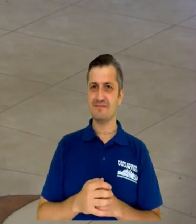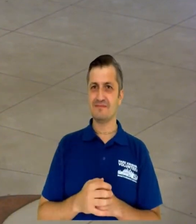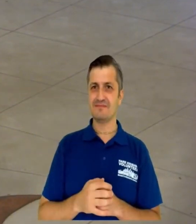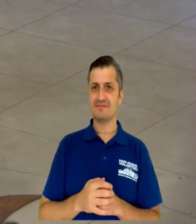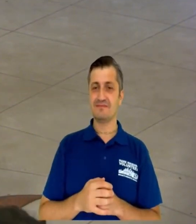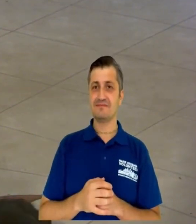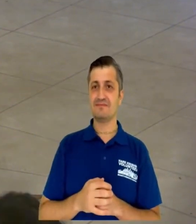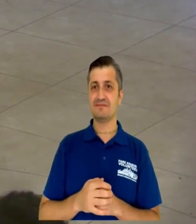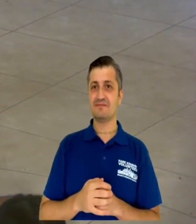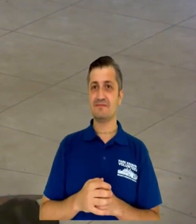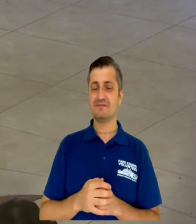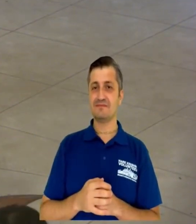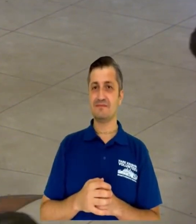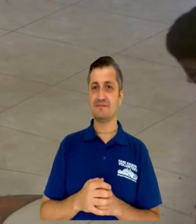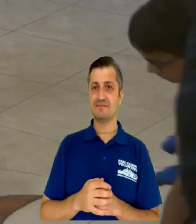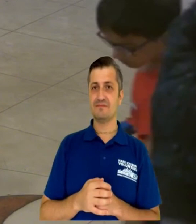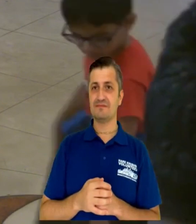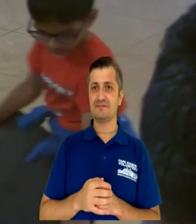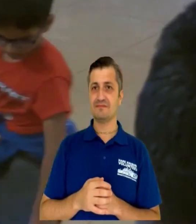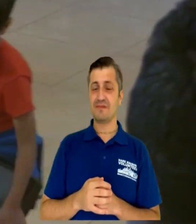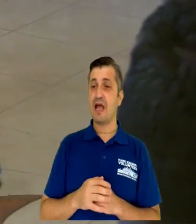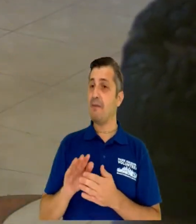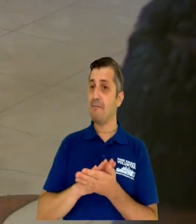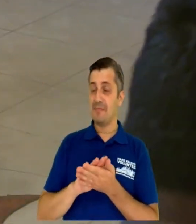there were flying chairs, and it